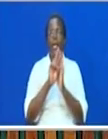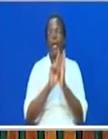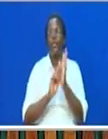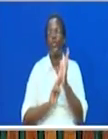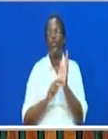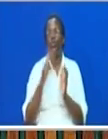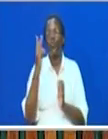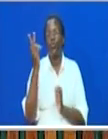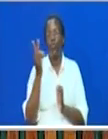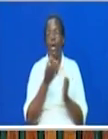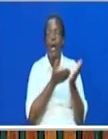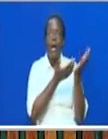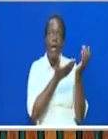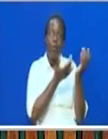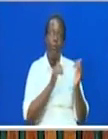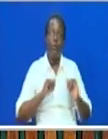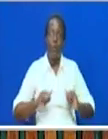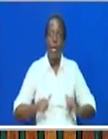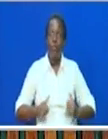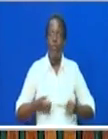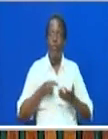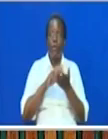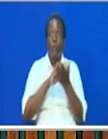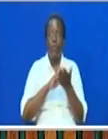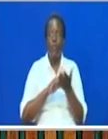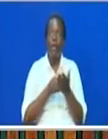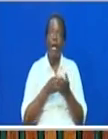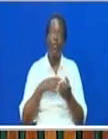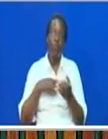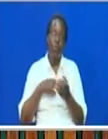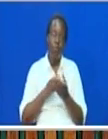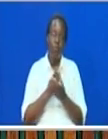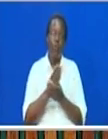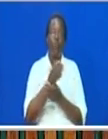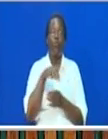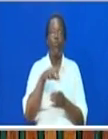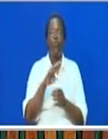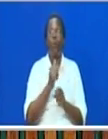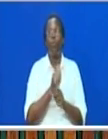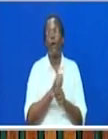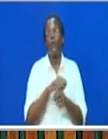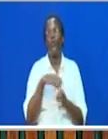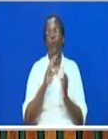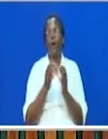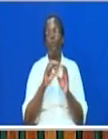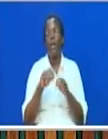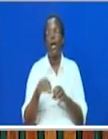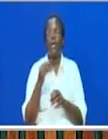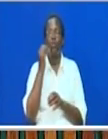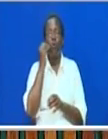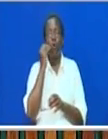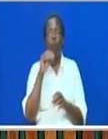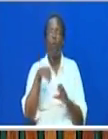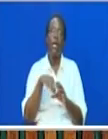I hope you enjoy revision as you go through your work, the work that you've done at home, the work you've done in